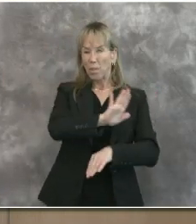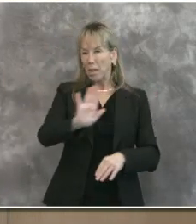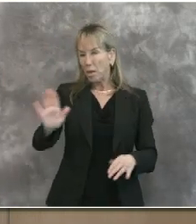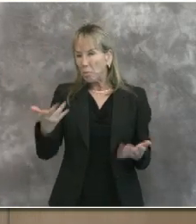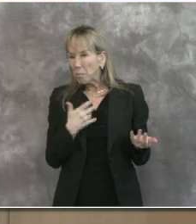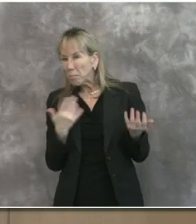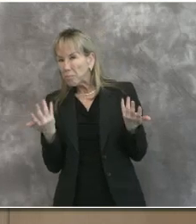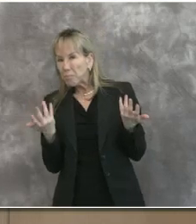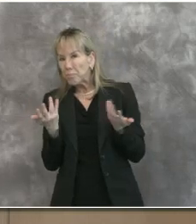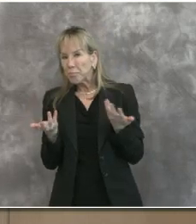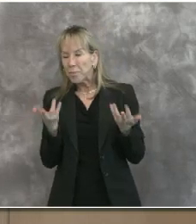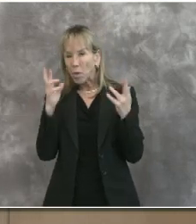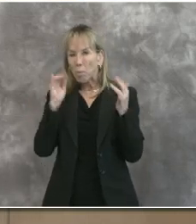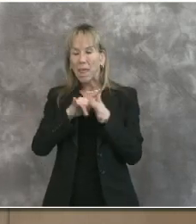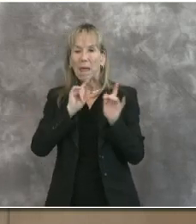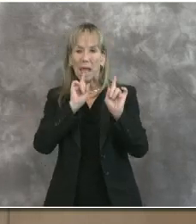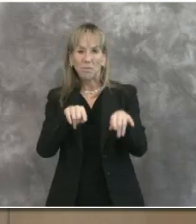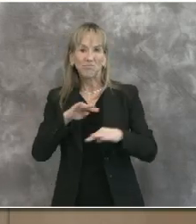question.